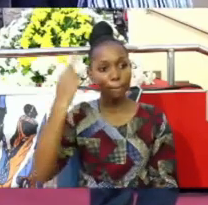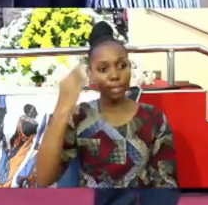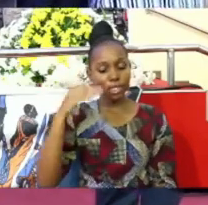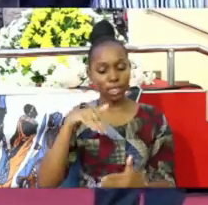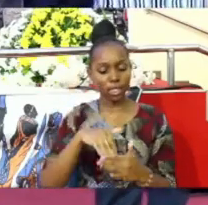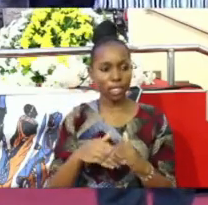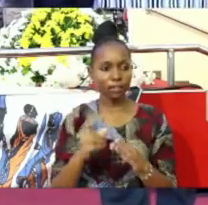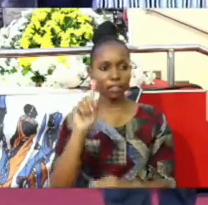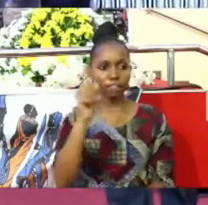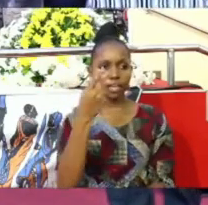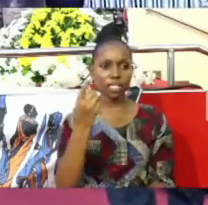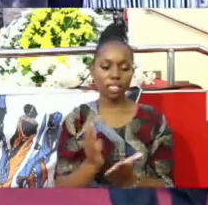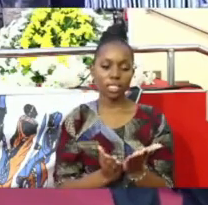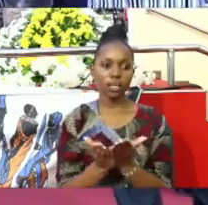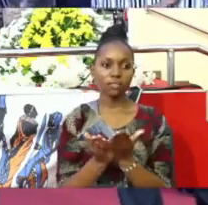And